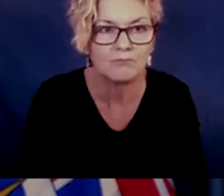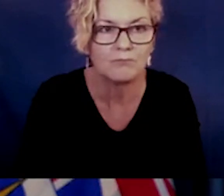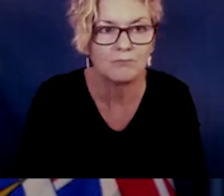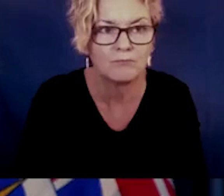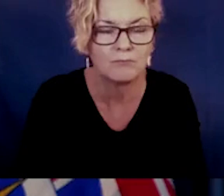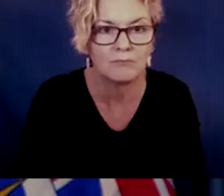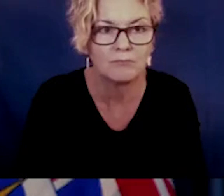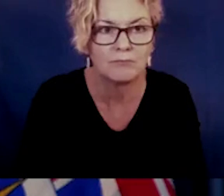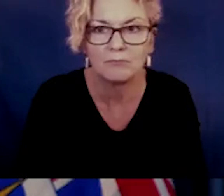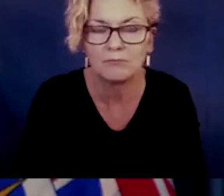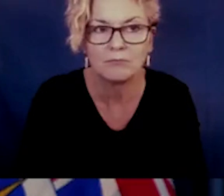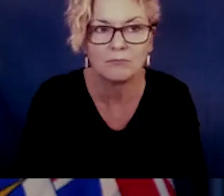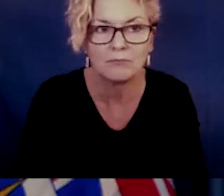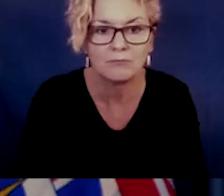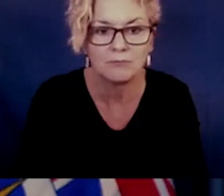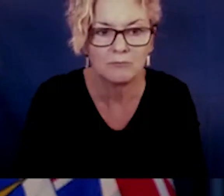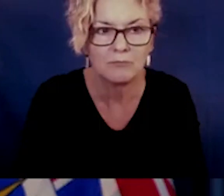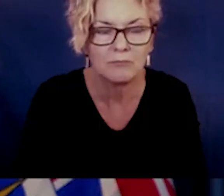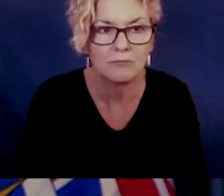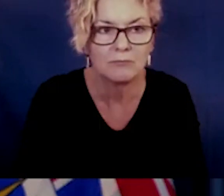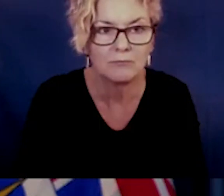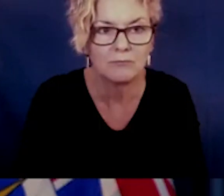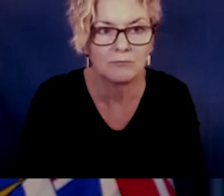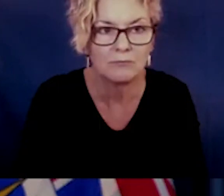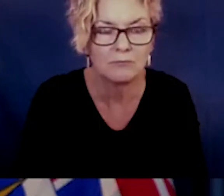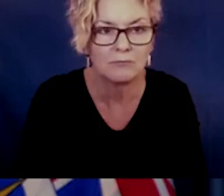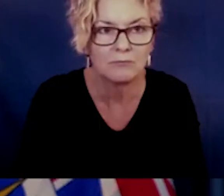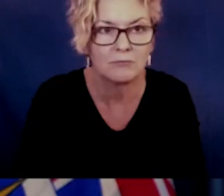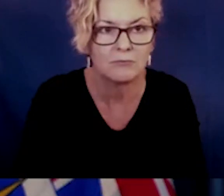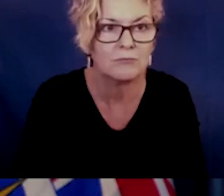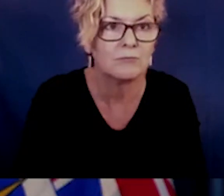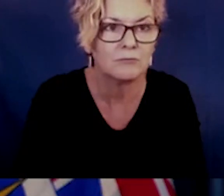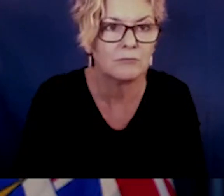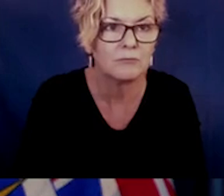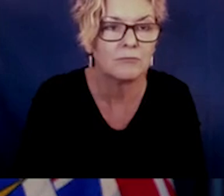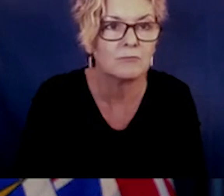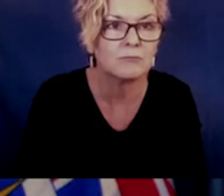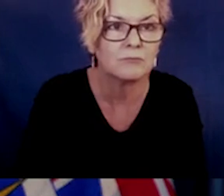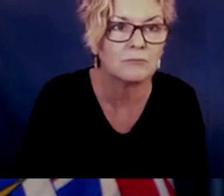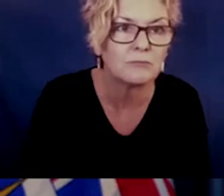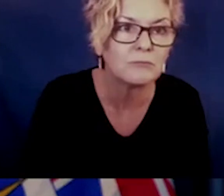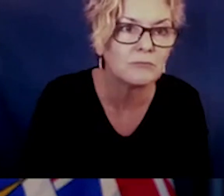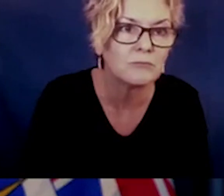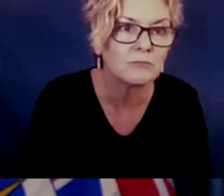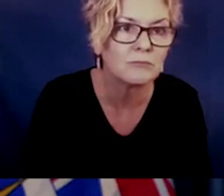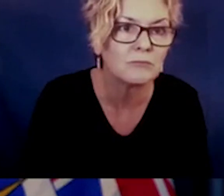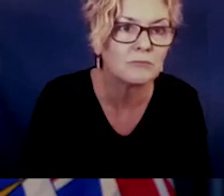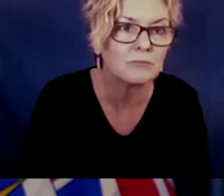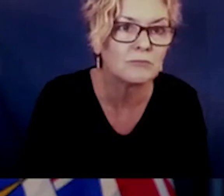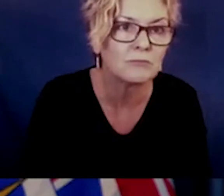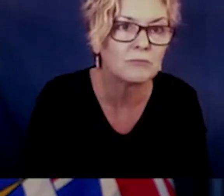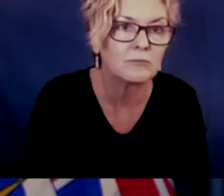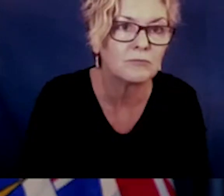night, in some of these environments where people were mingling, particularly if alcohol was involved, we were seeing that people could be